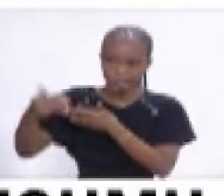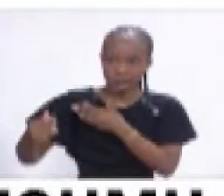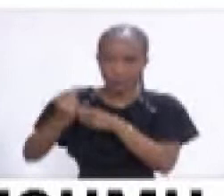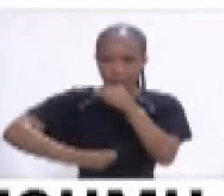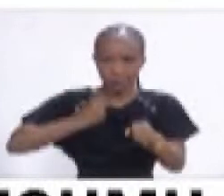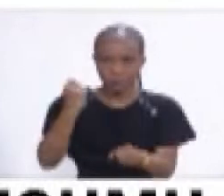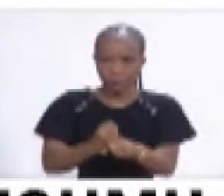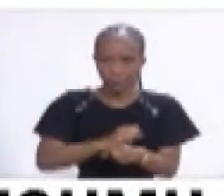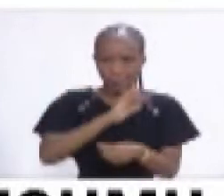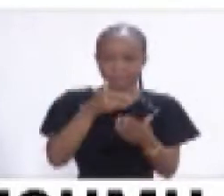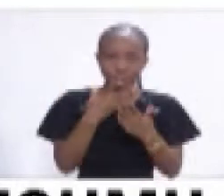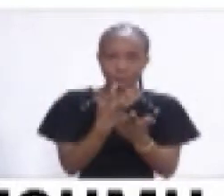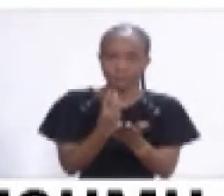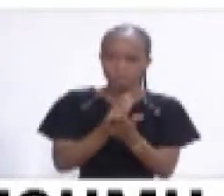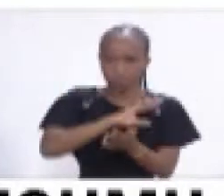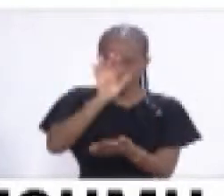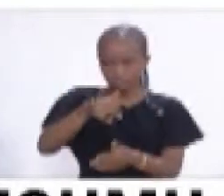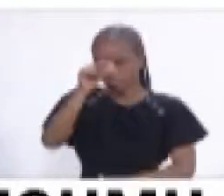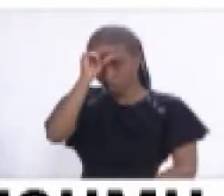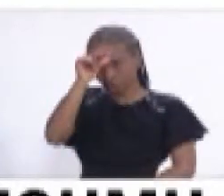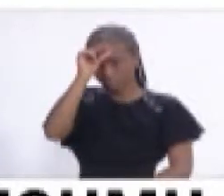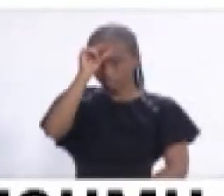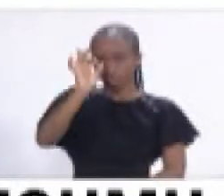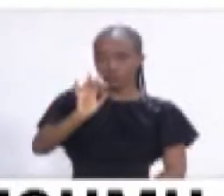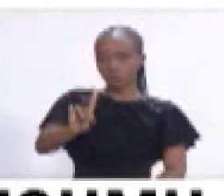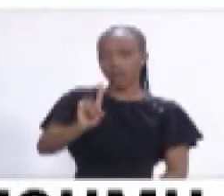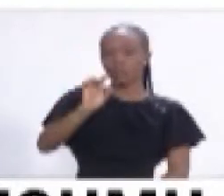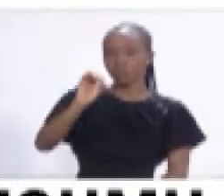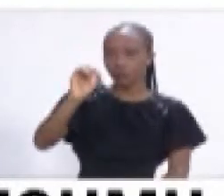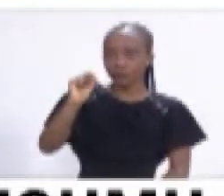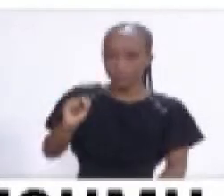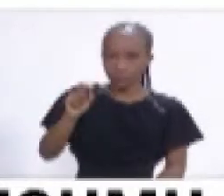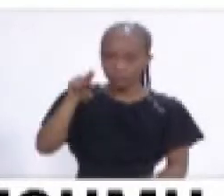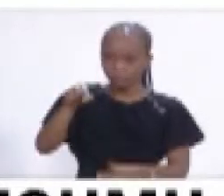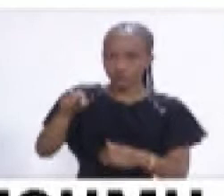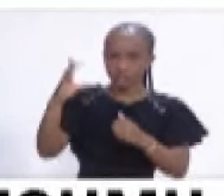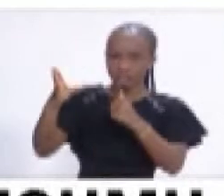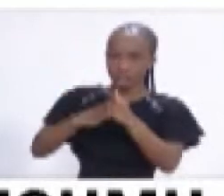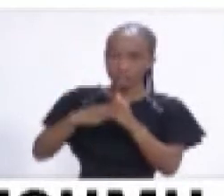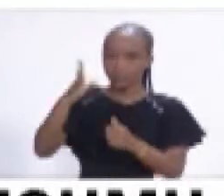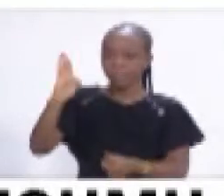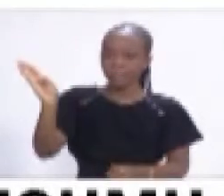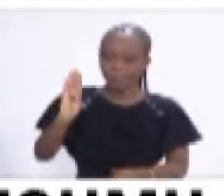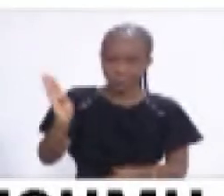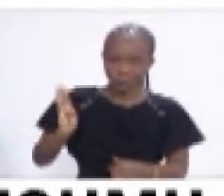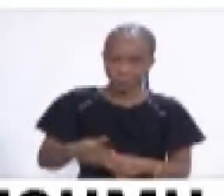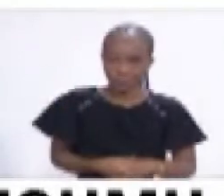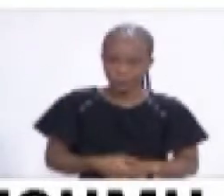total outstanding amount owed to county governments is 105.9 billion.